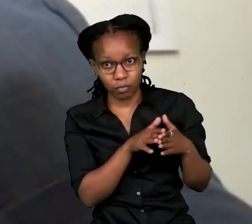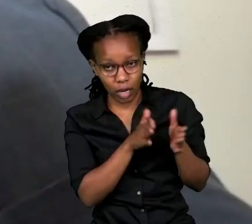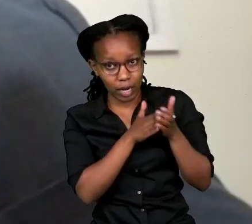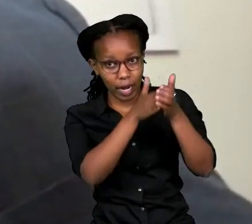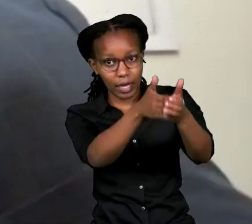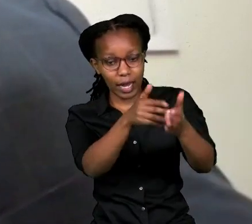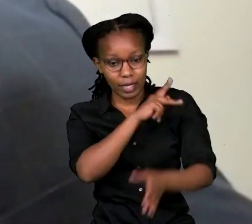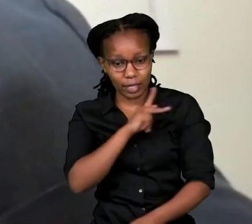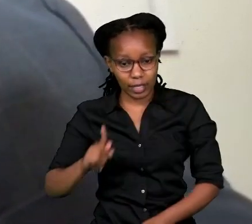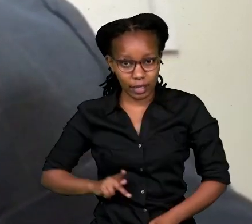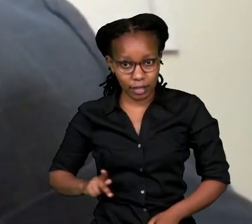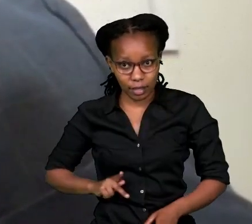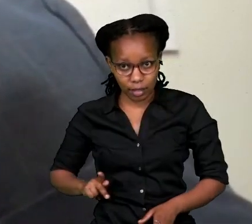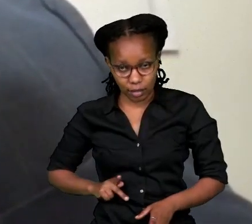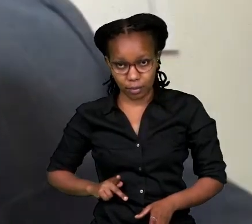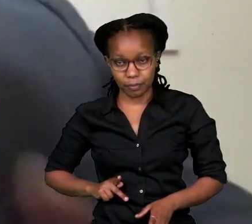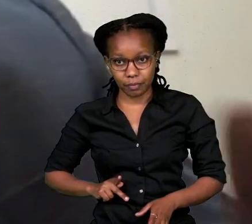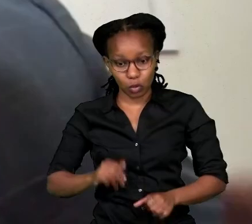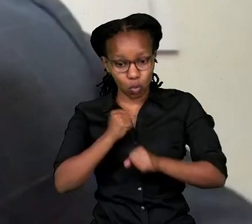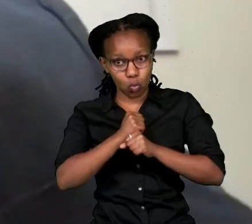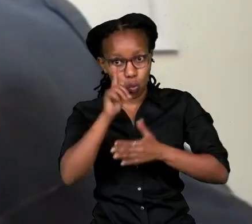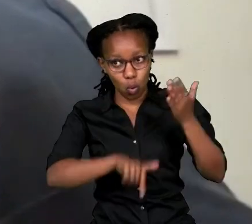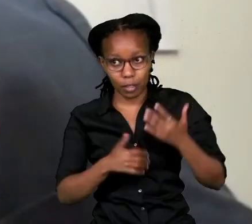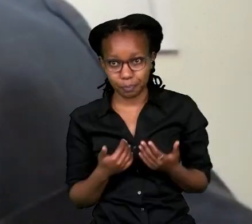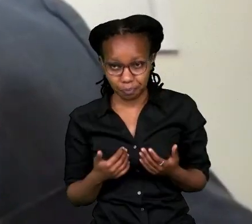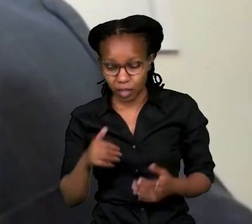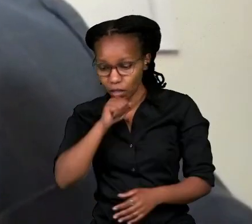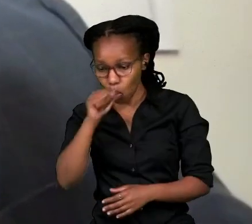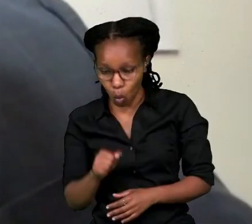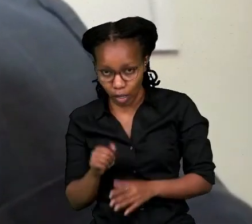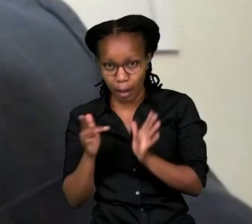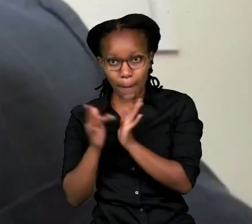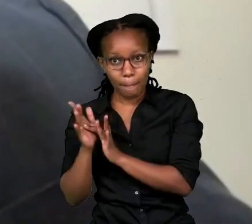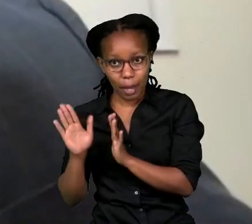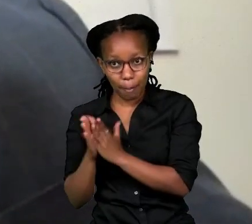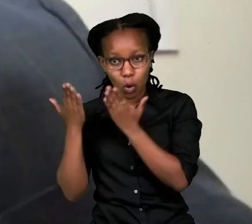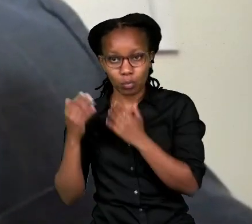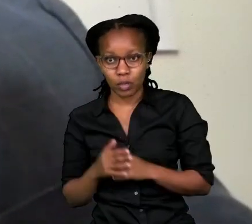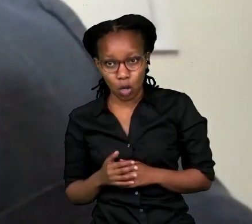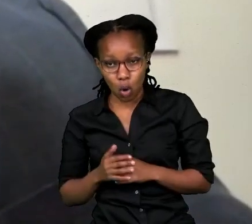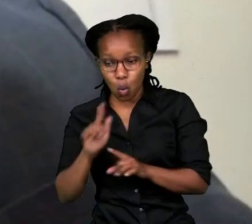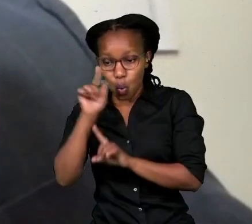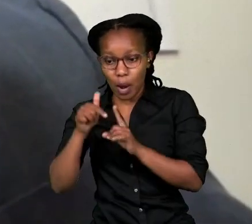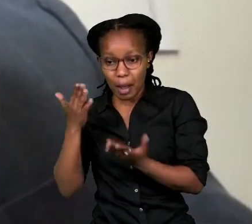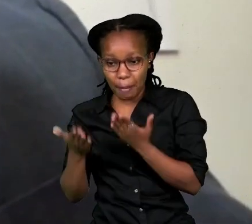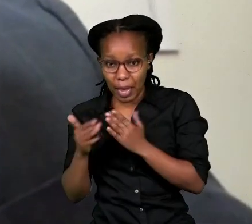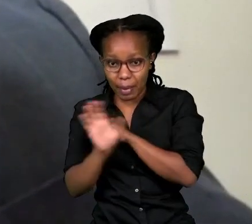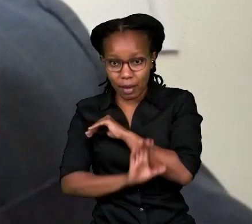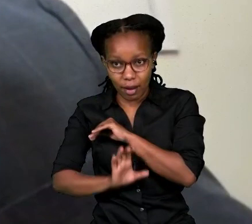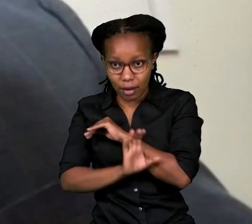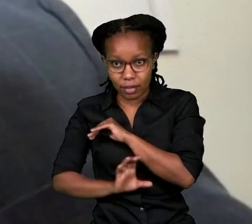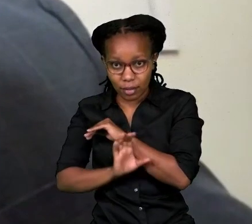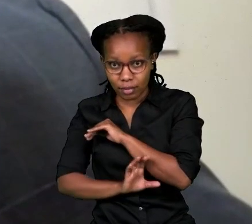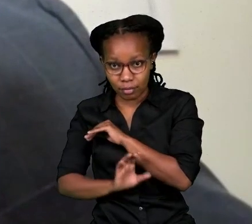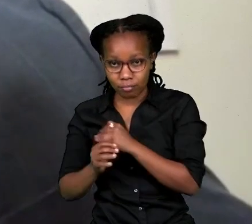guided kings on what needed to be done. Go to the Old Testament. For example, whenever a nation was about to